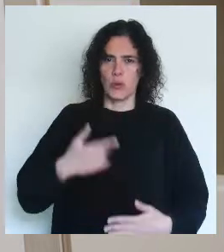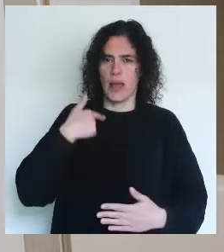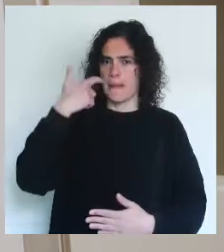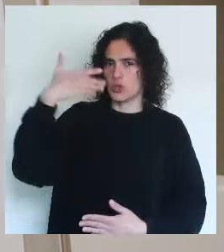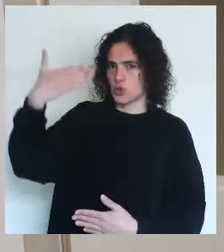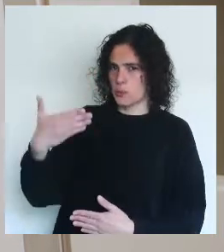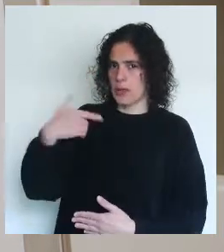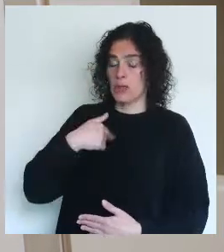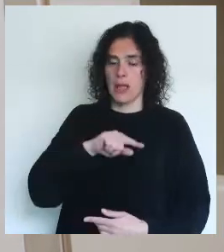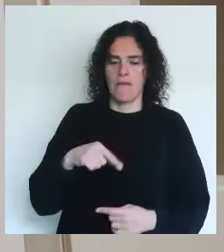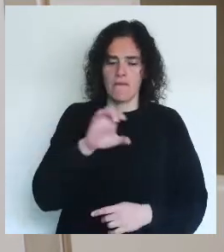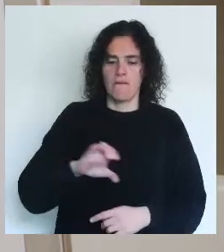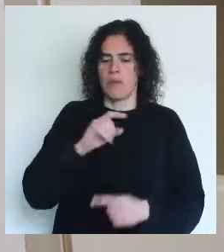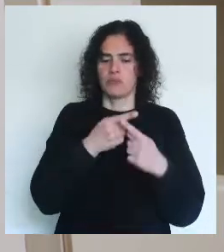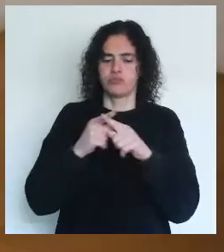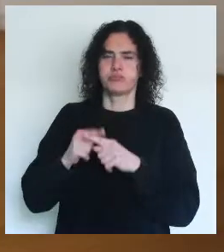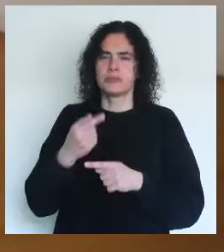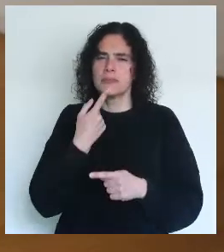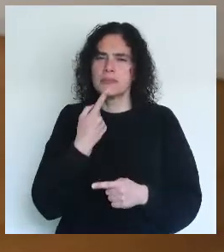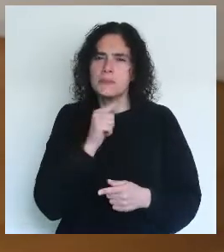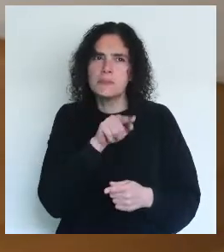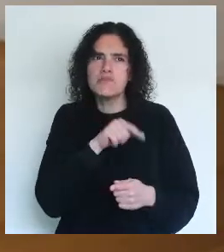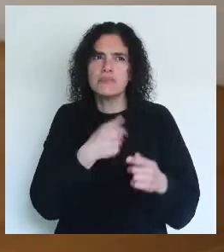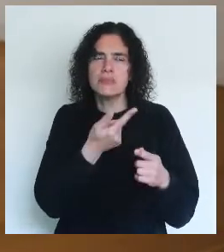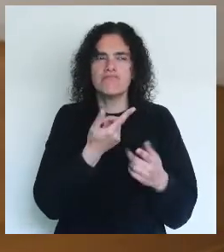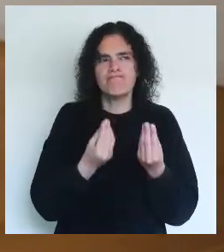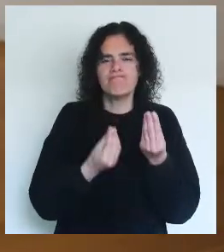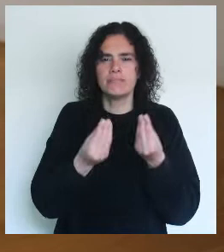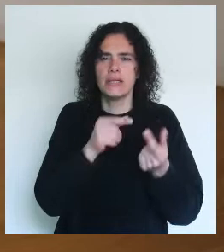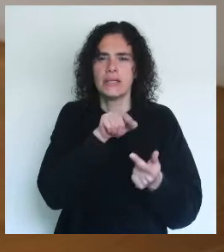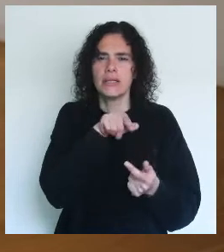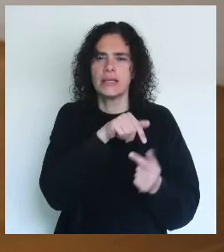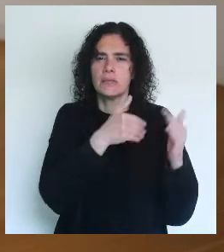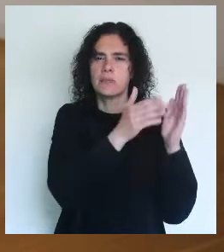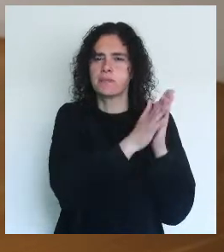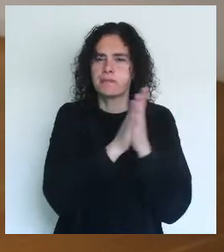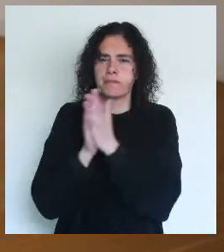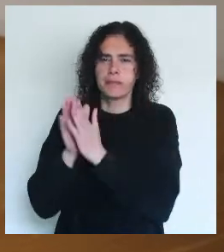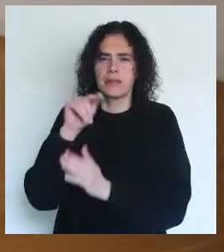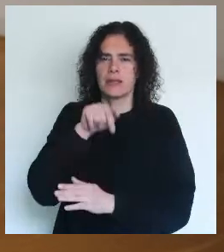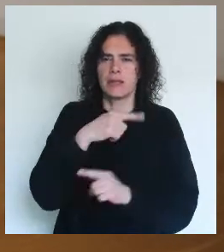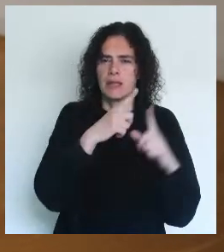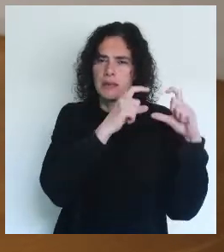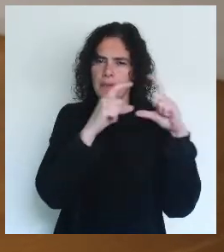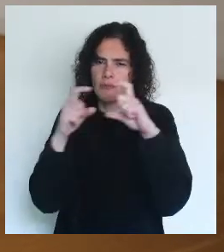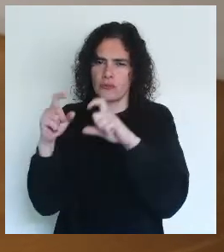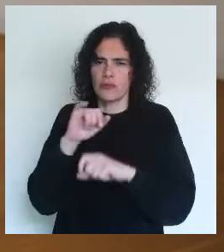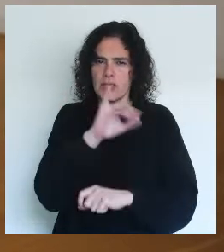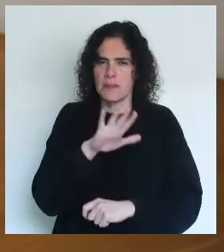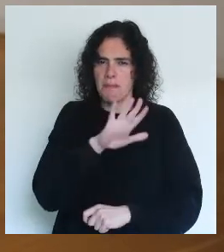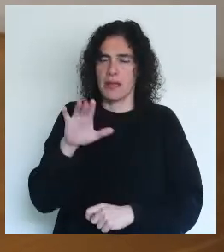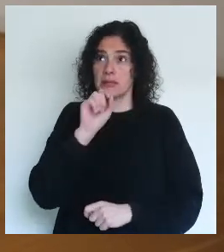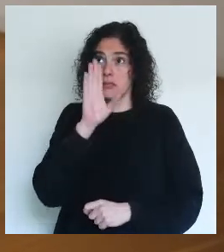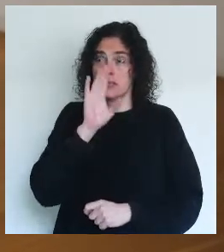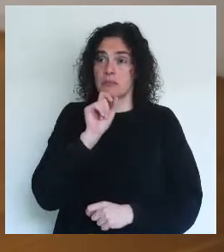of a mirror. There is many ways to read, quote-unquote, read this series of images. Of course,